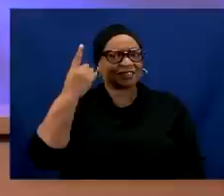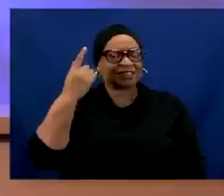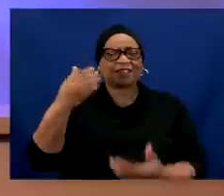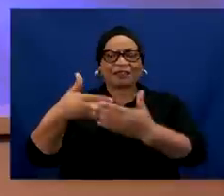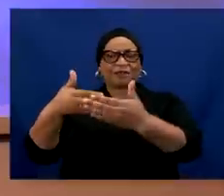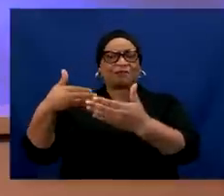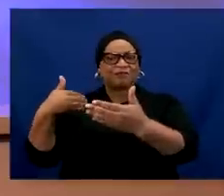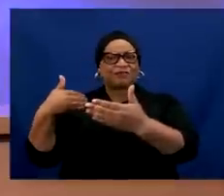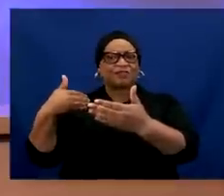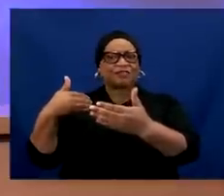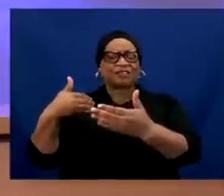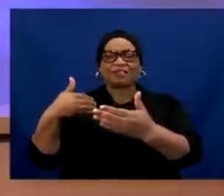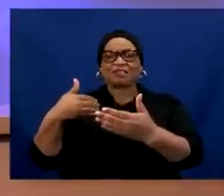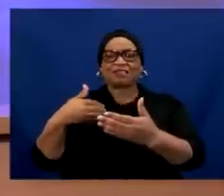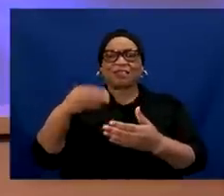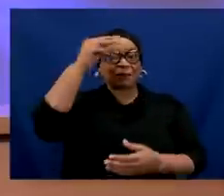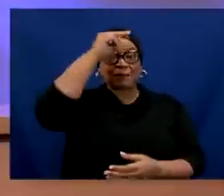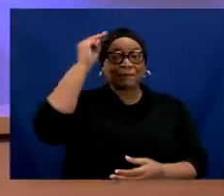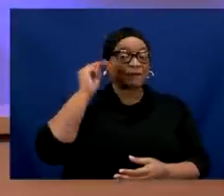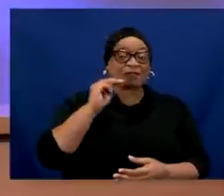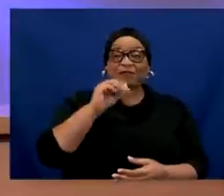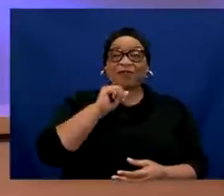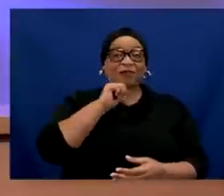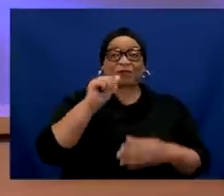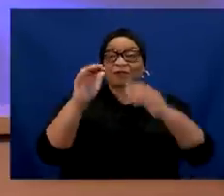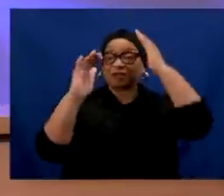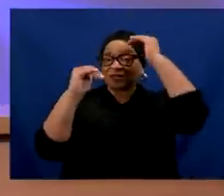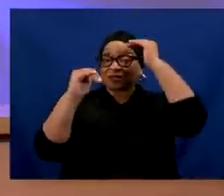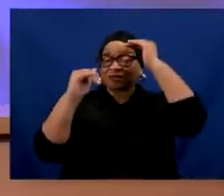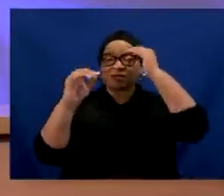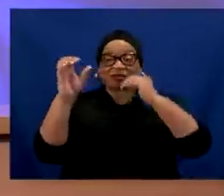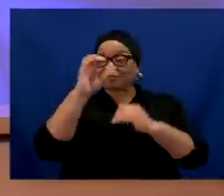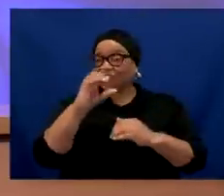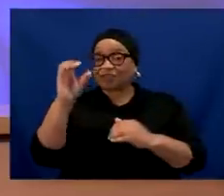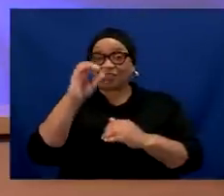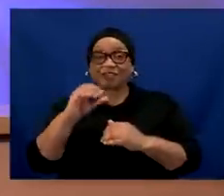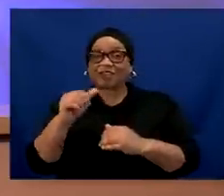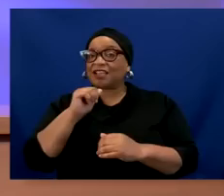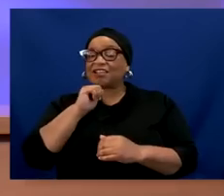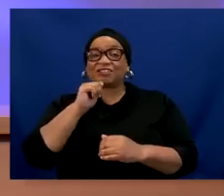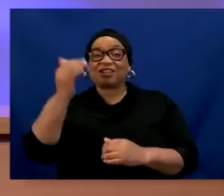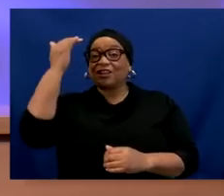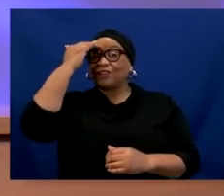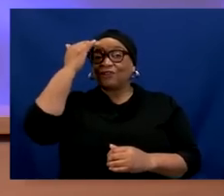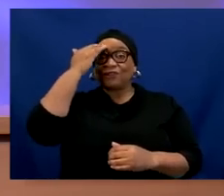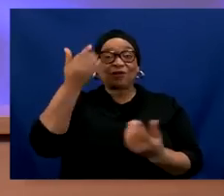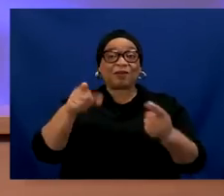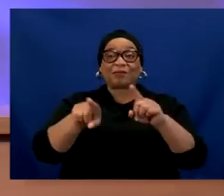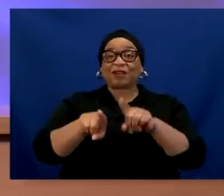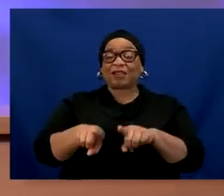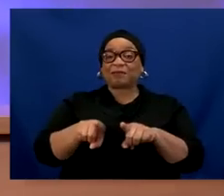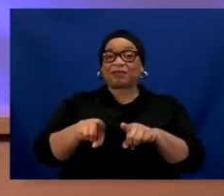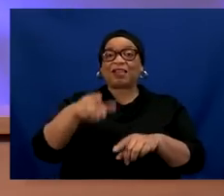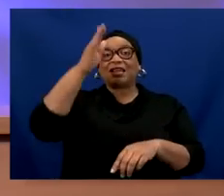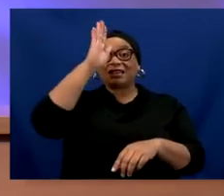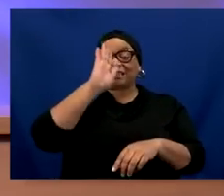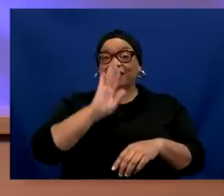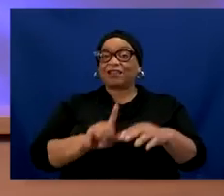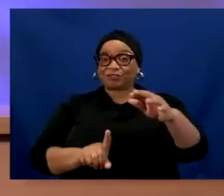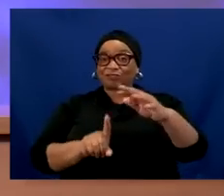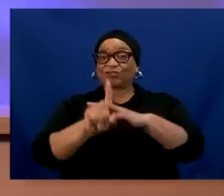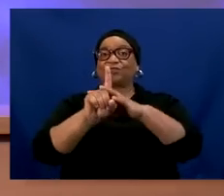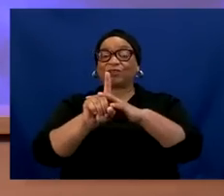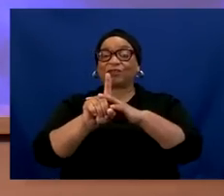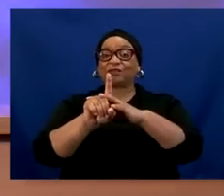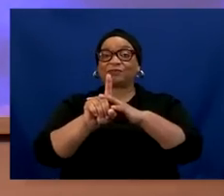said she wasn't looking for this. She wasn't anticipating this. She didn't see this coming. God just broke into her situation and said,